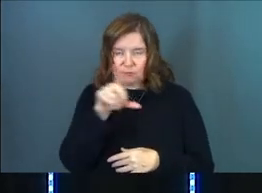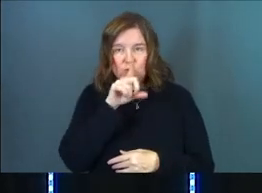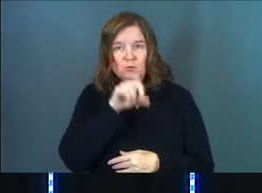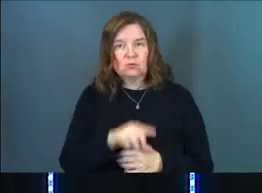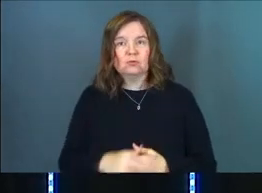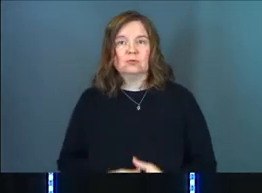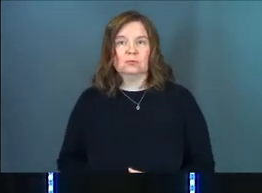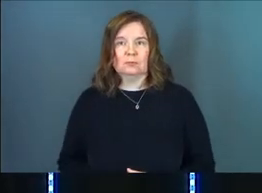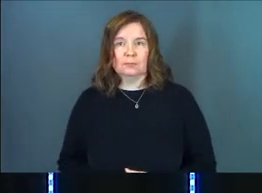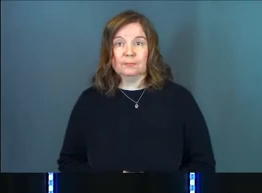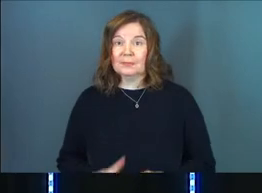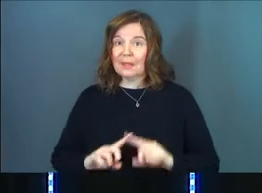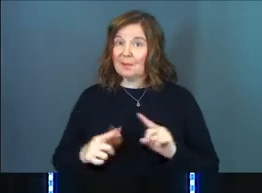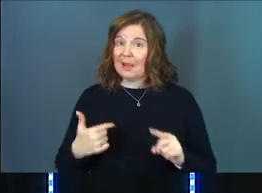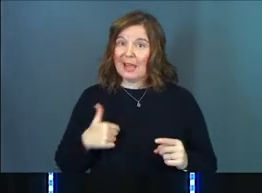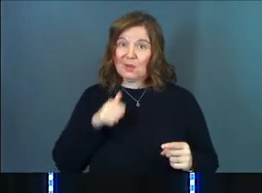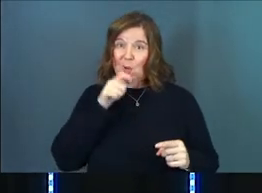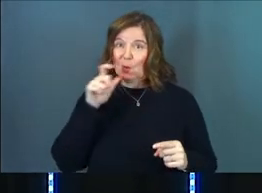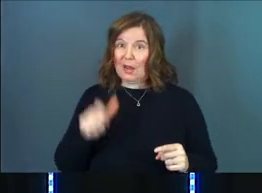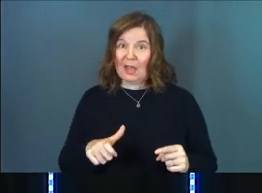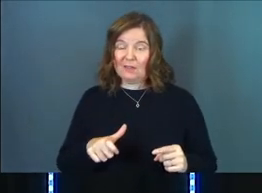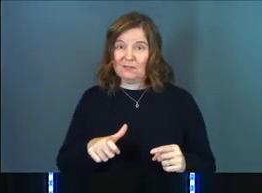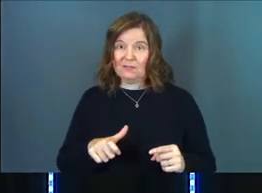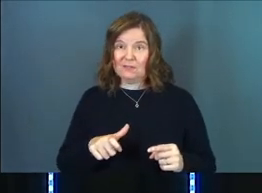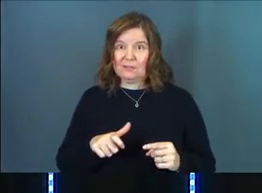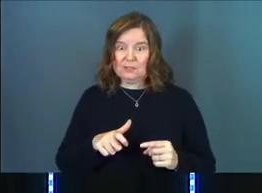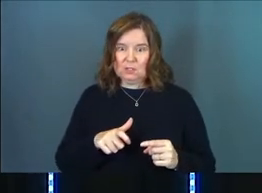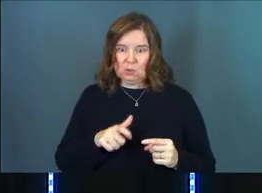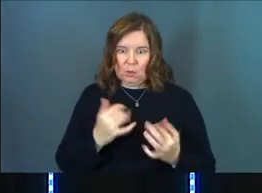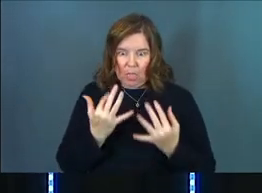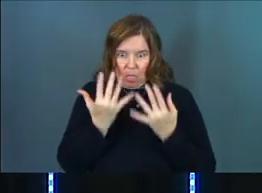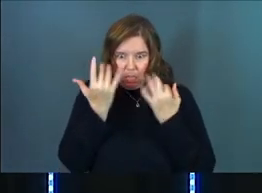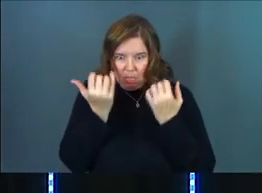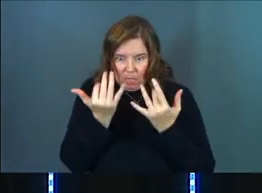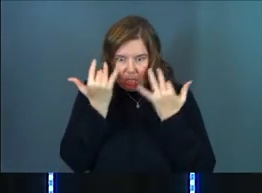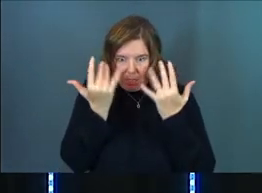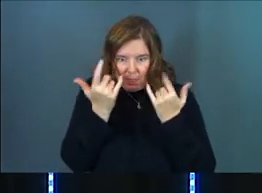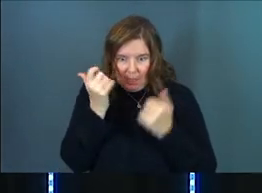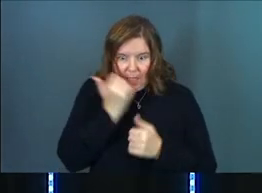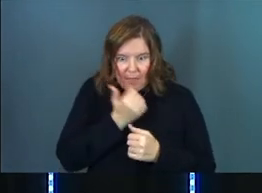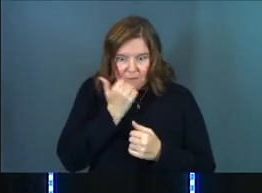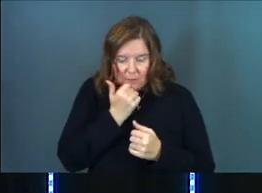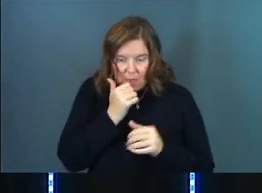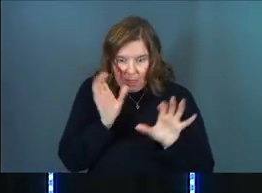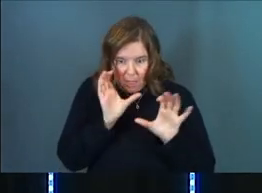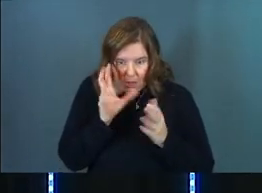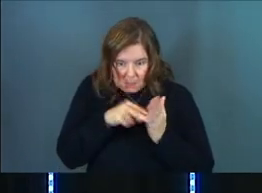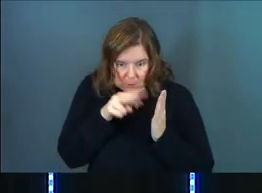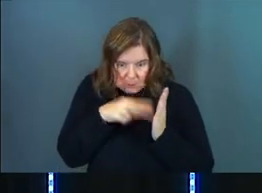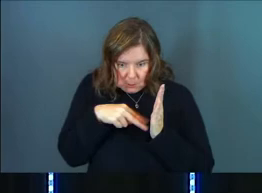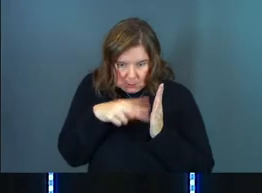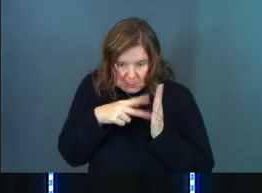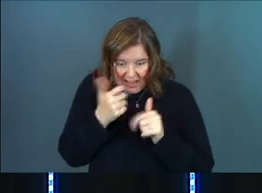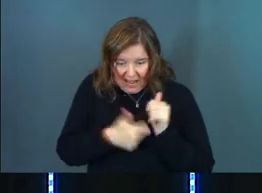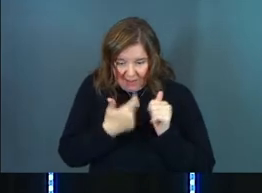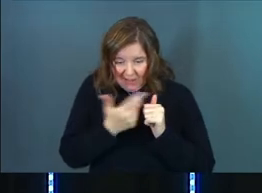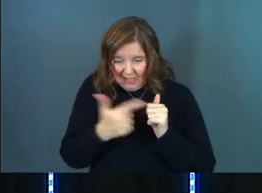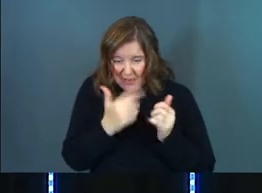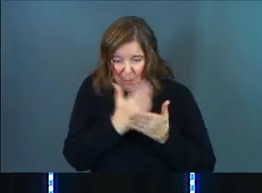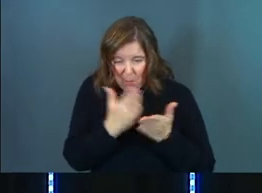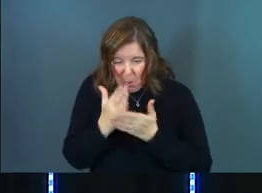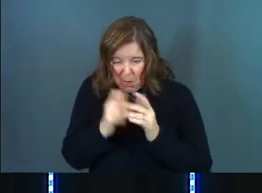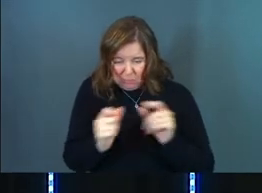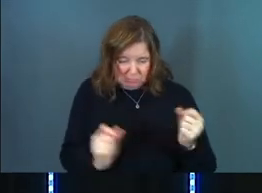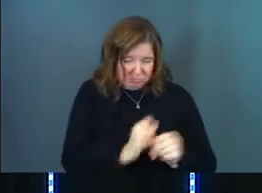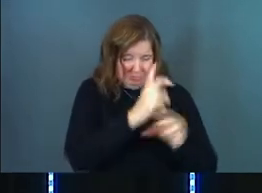absolutely. But I don't have to feast on it every single day and ride every little